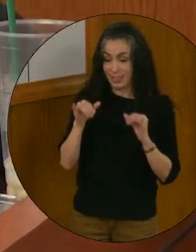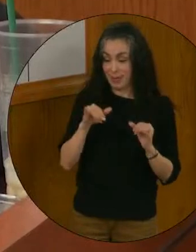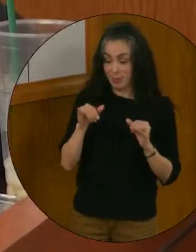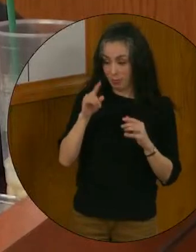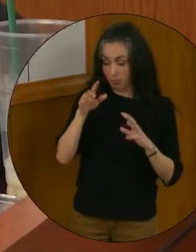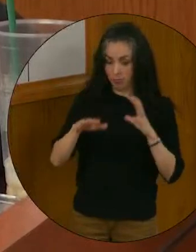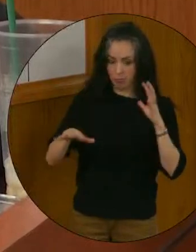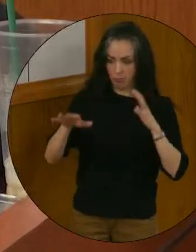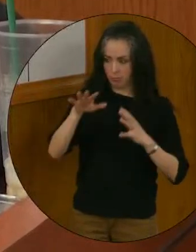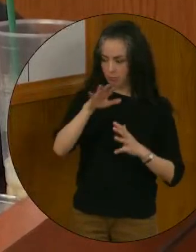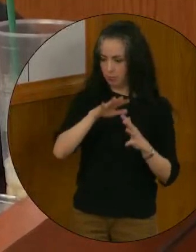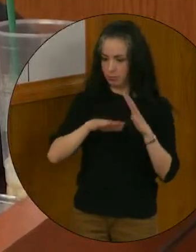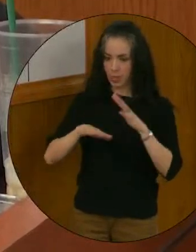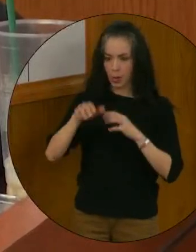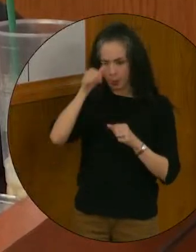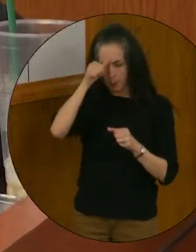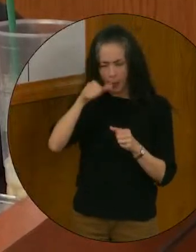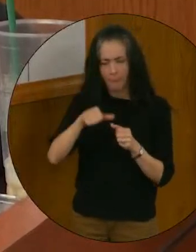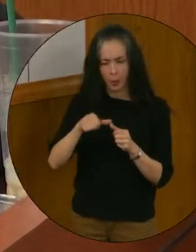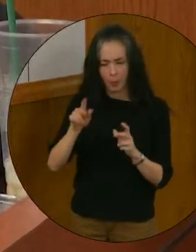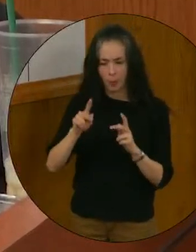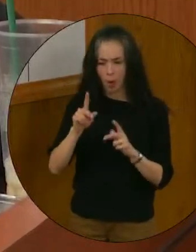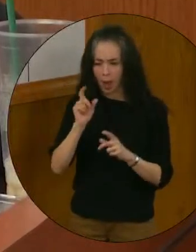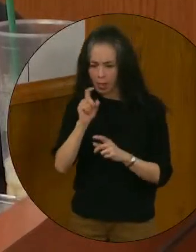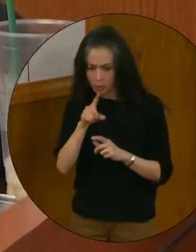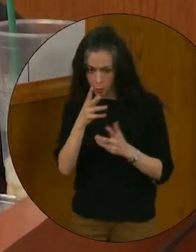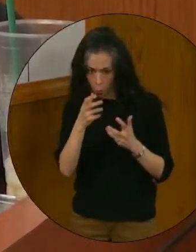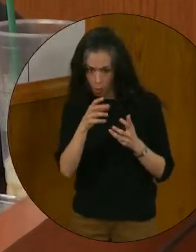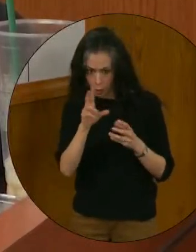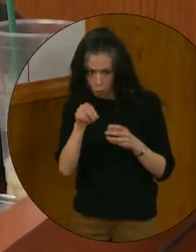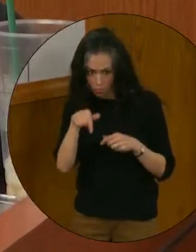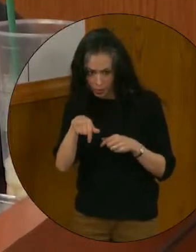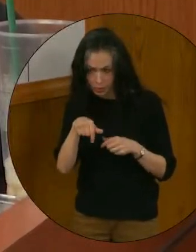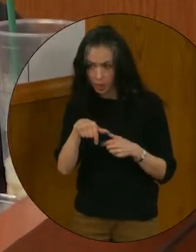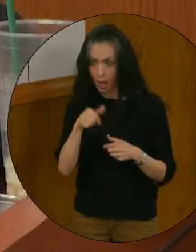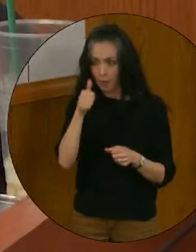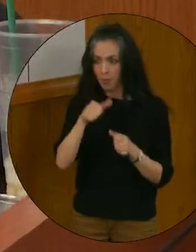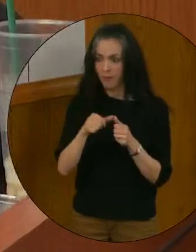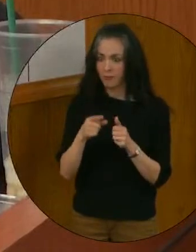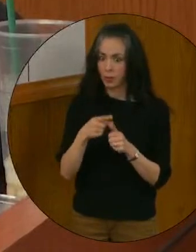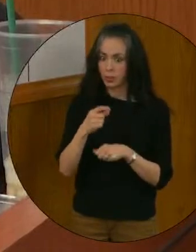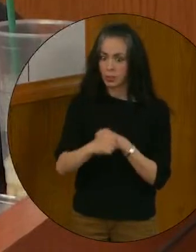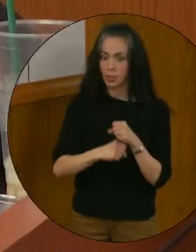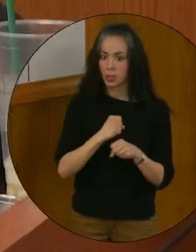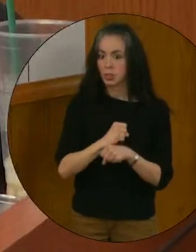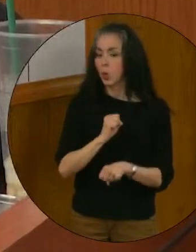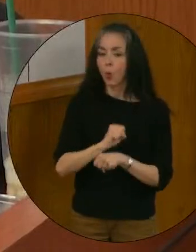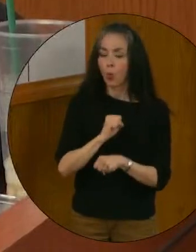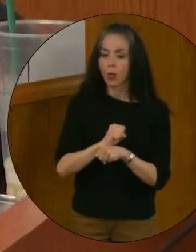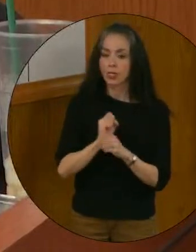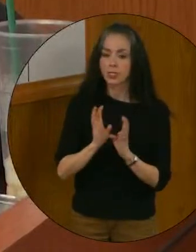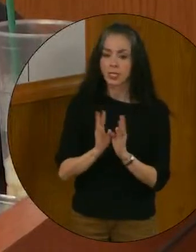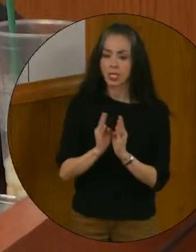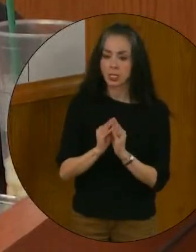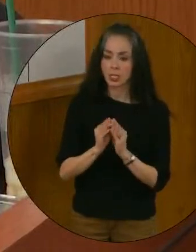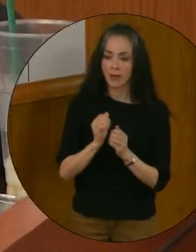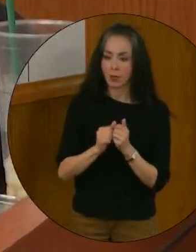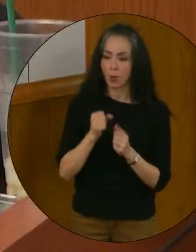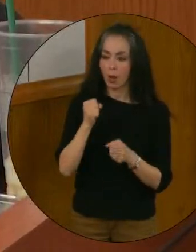very vividly people asking me, hey, do you want to do this? I remember actually that first year it was a work session where everybody got